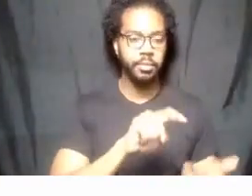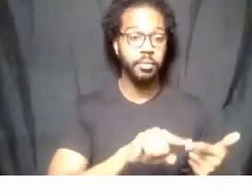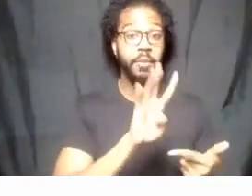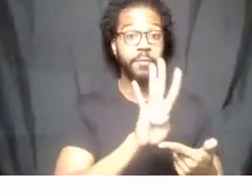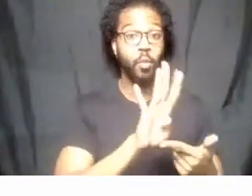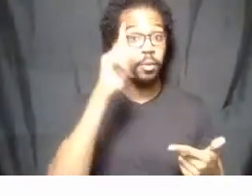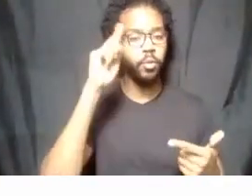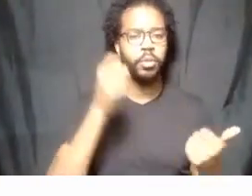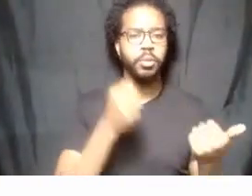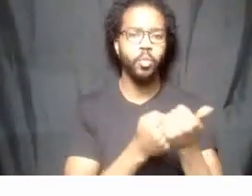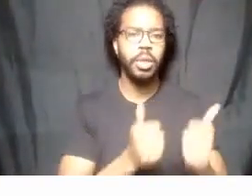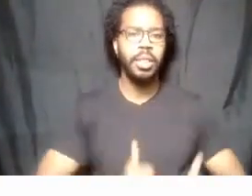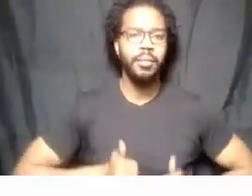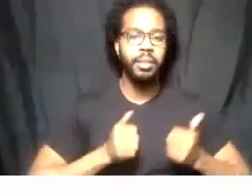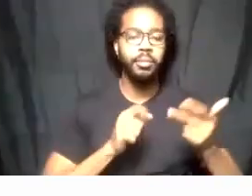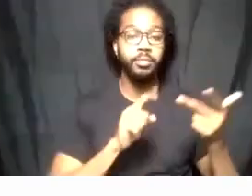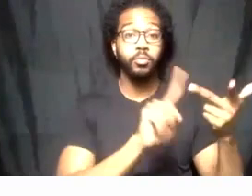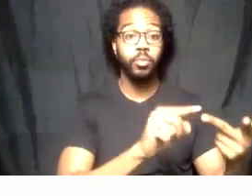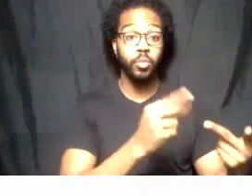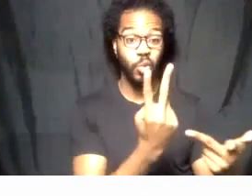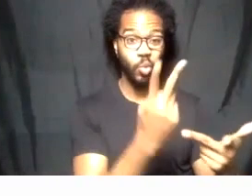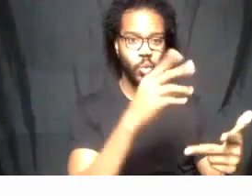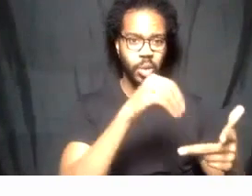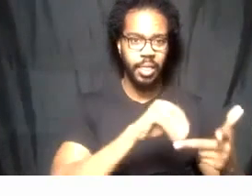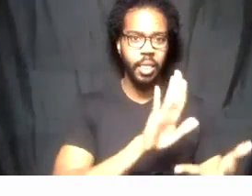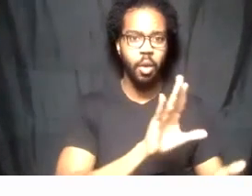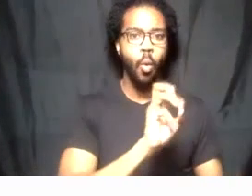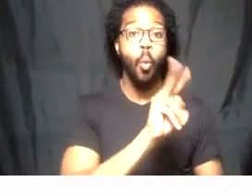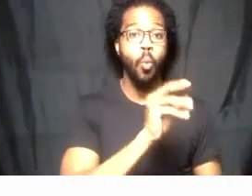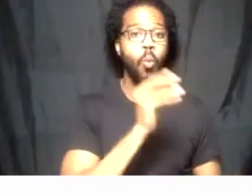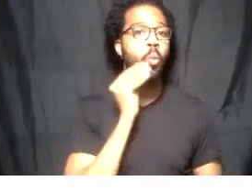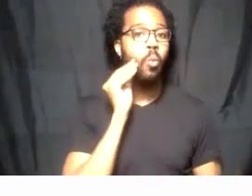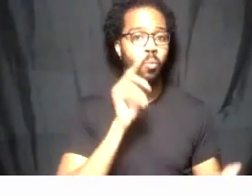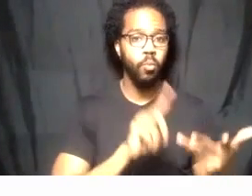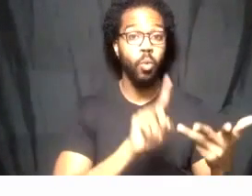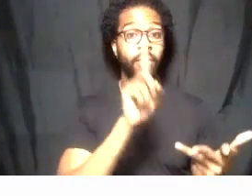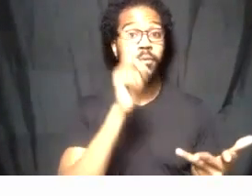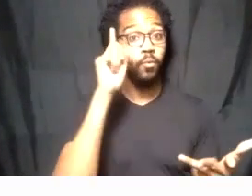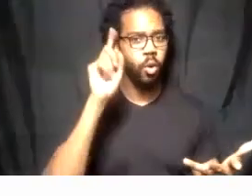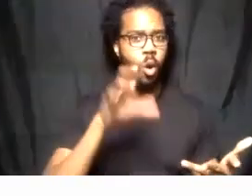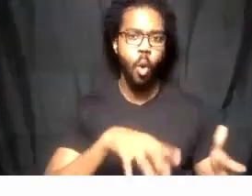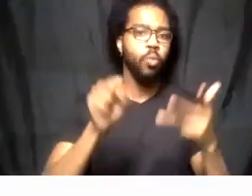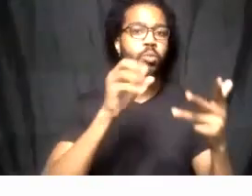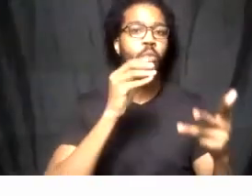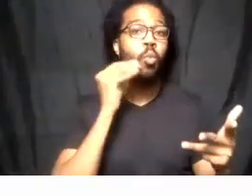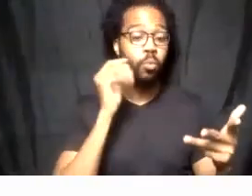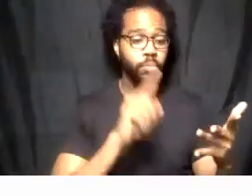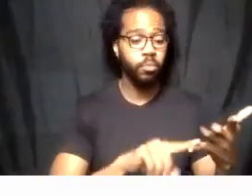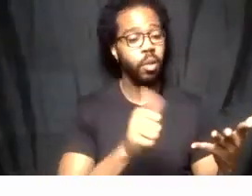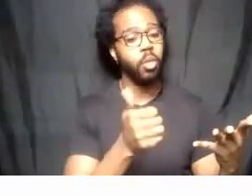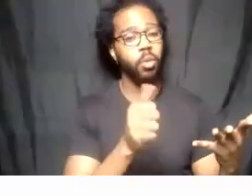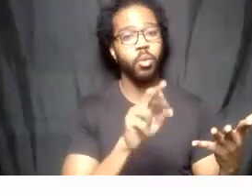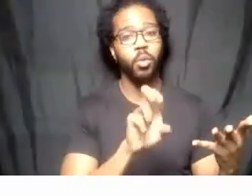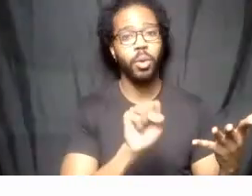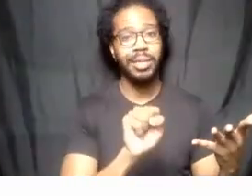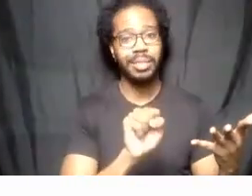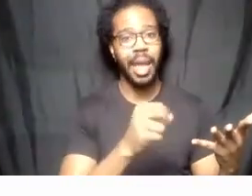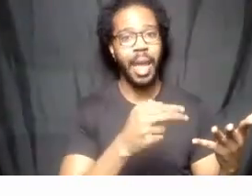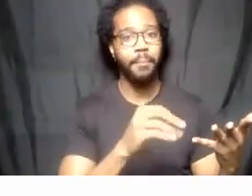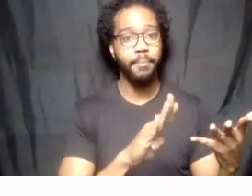living, 2 lived in their own home, 1 in a host home, and 1 in a rehab. And I